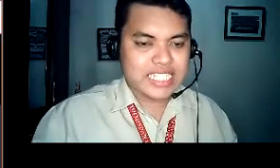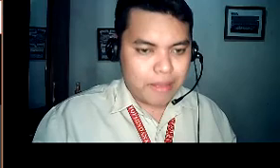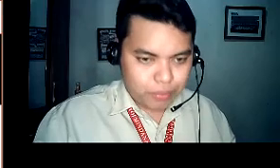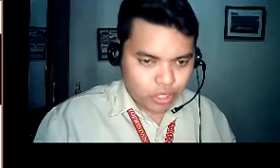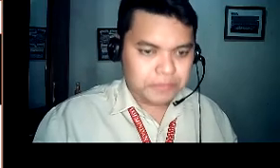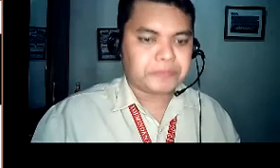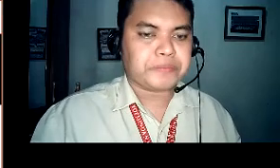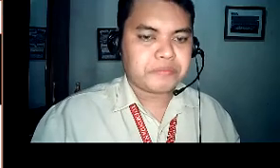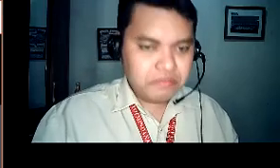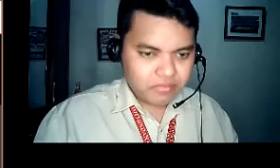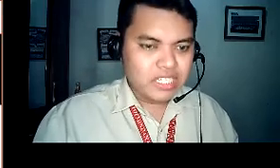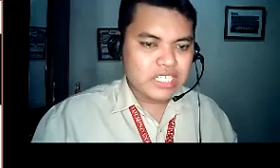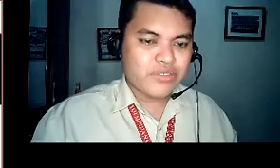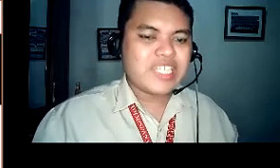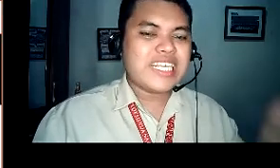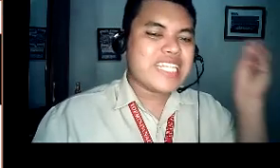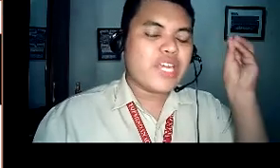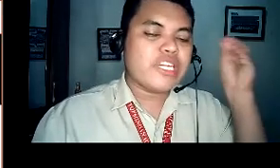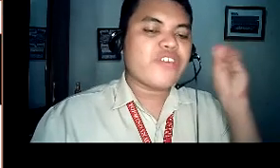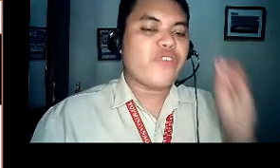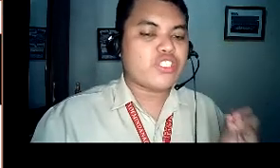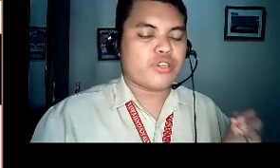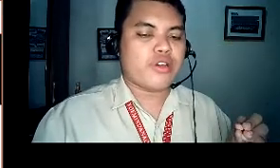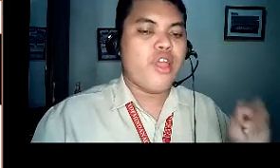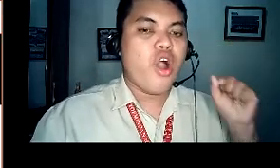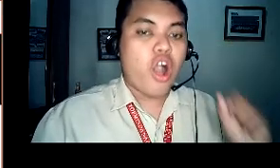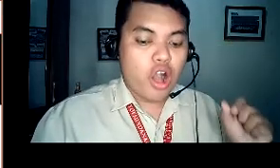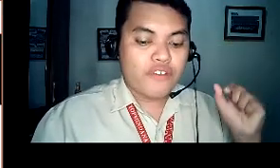this example. So this is a unique